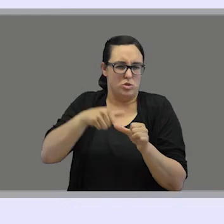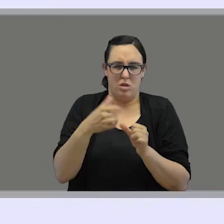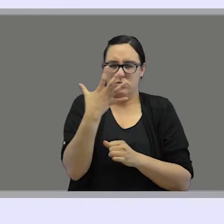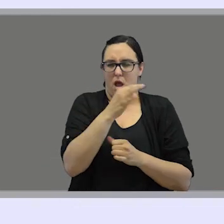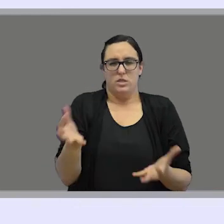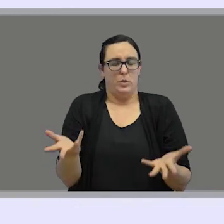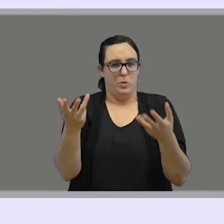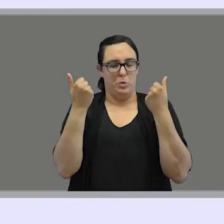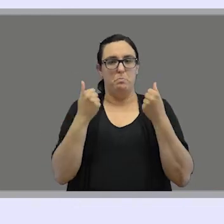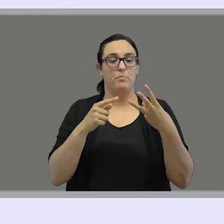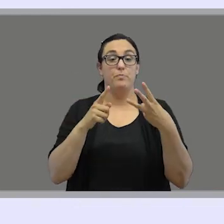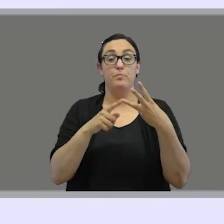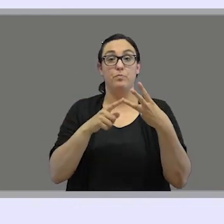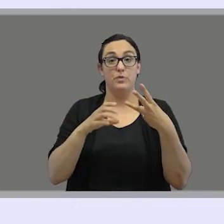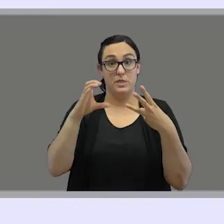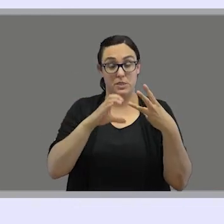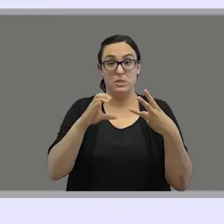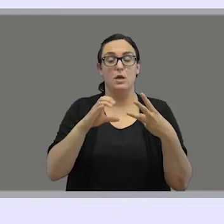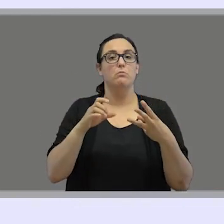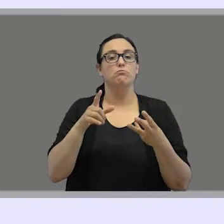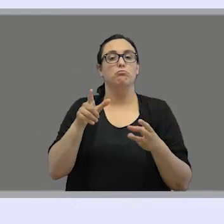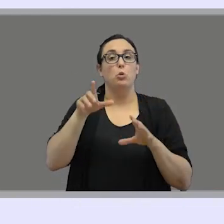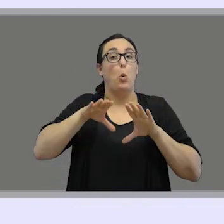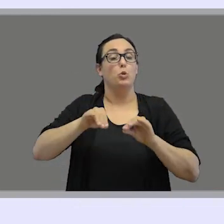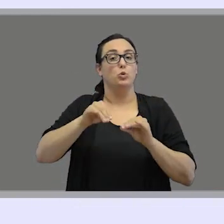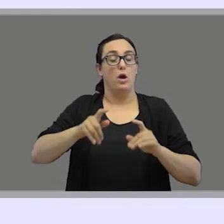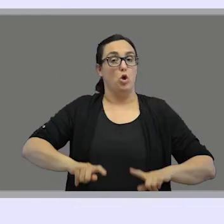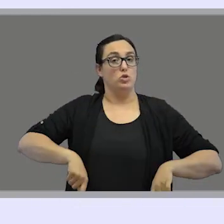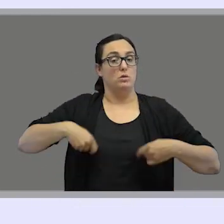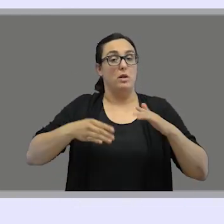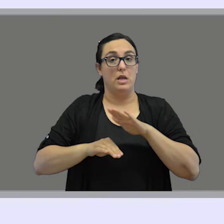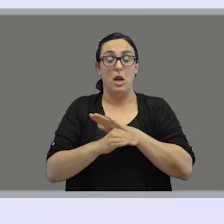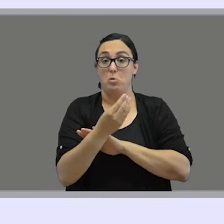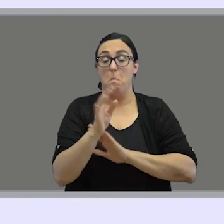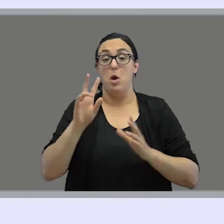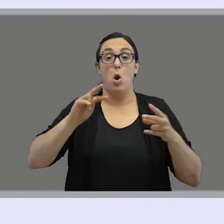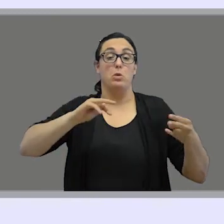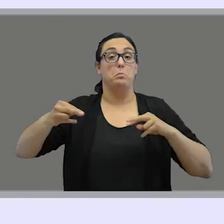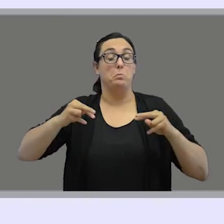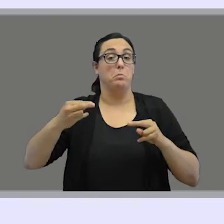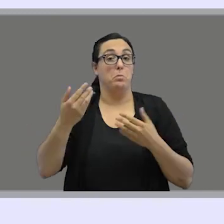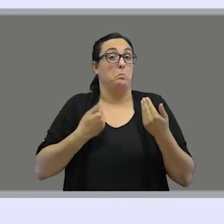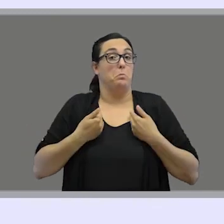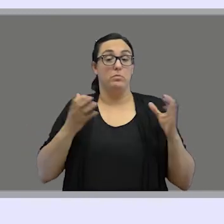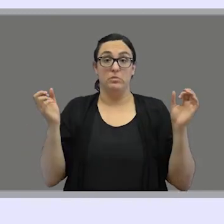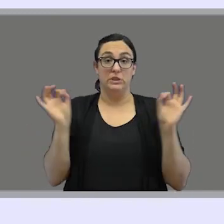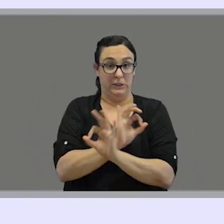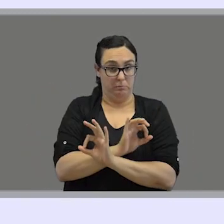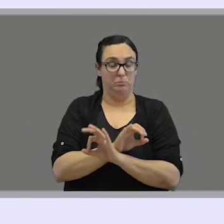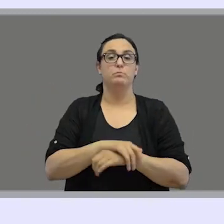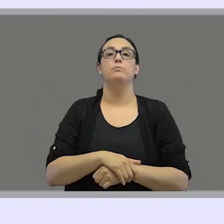experienced interpreters. Or C, native signers with no specific interpreting training.